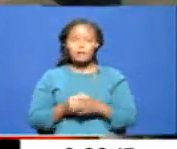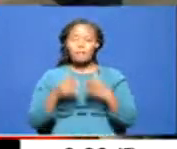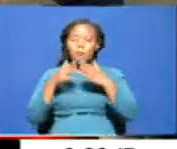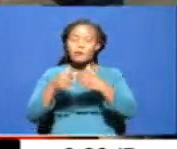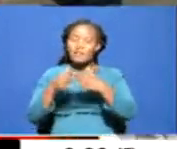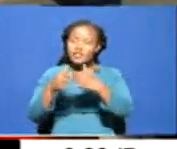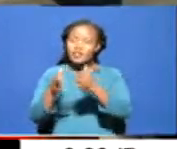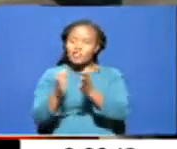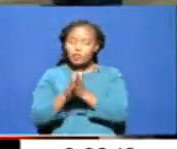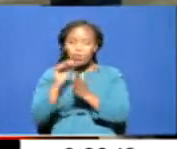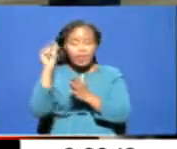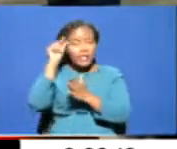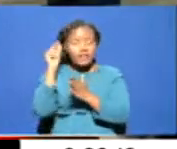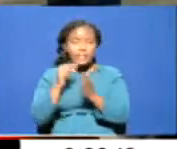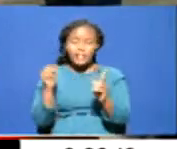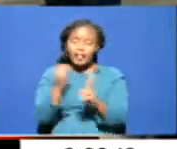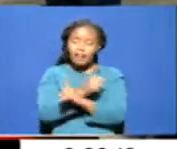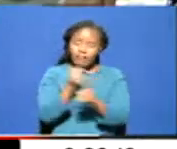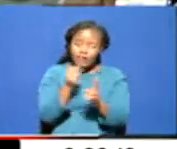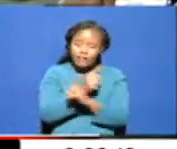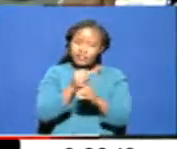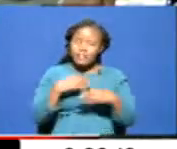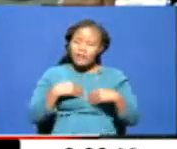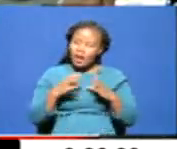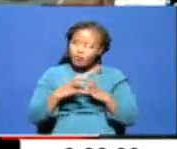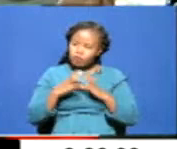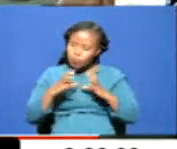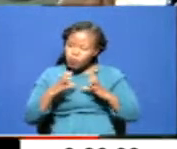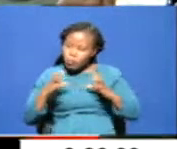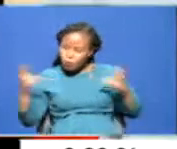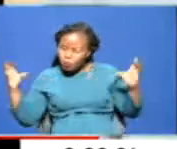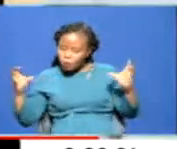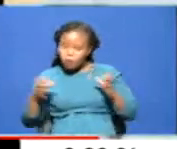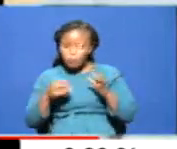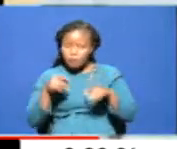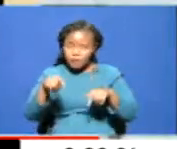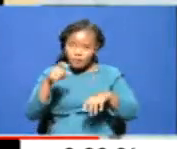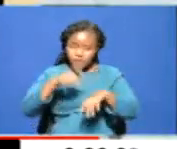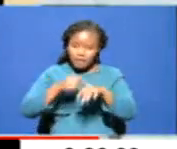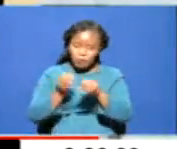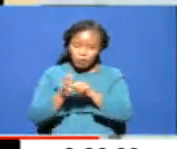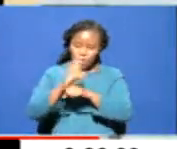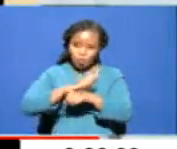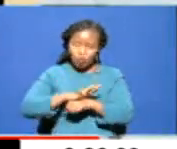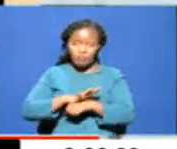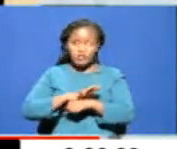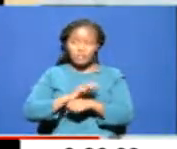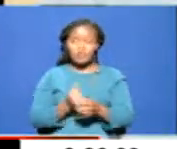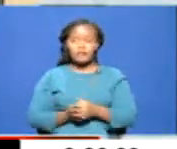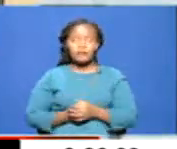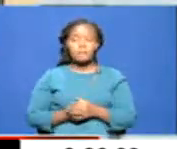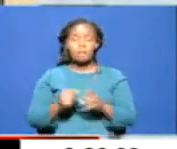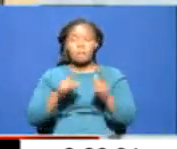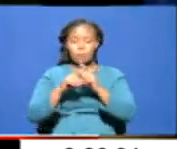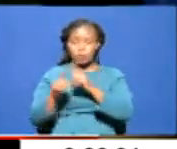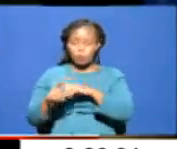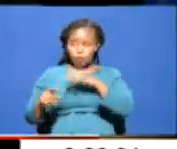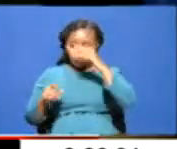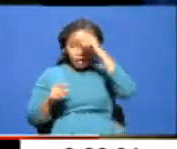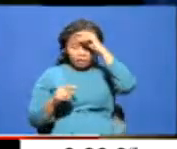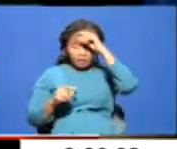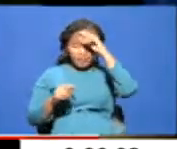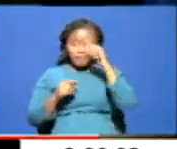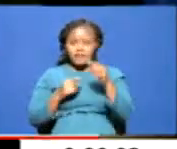gender-based violence have escalated during the COVID-19 pandemic era. On its part, the government has reiterated